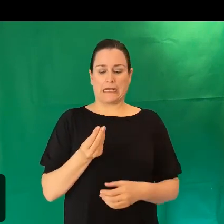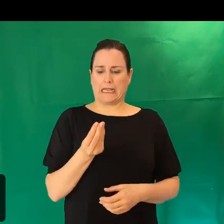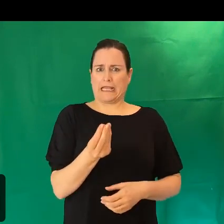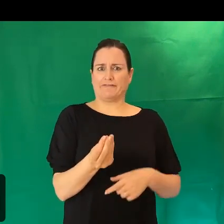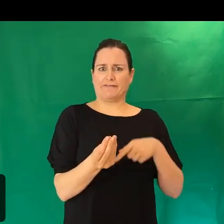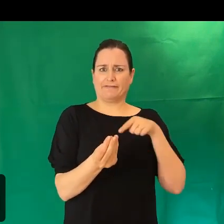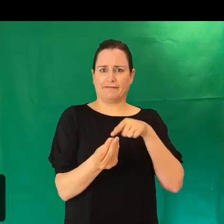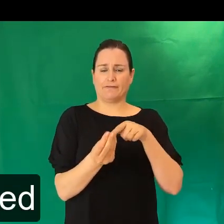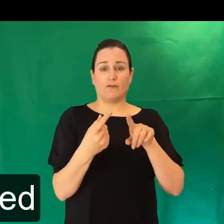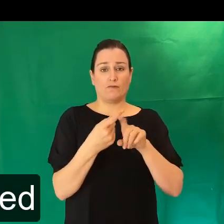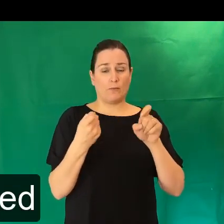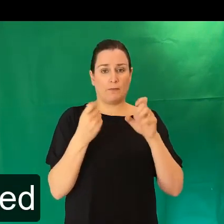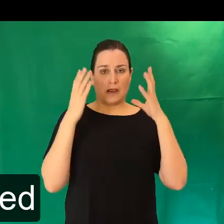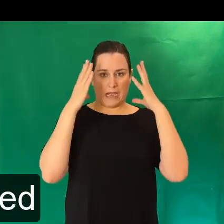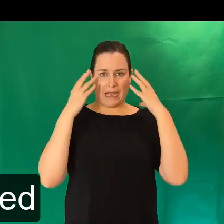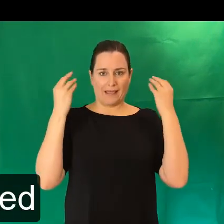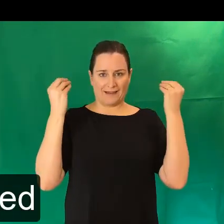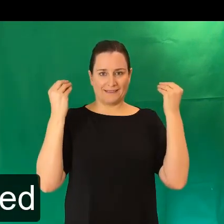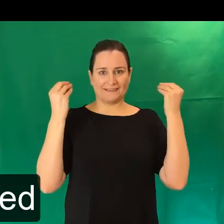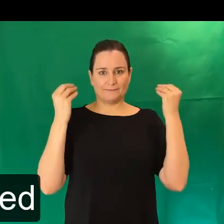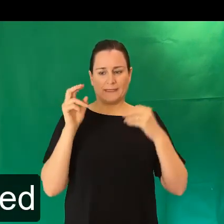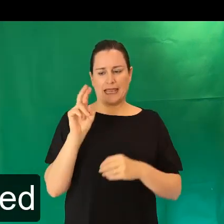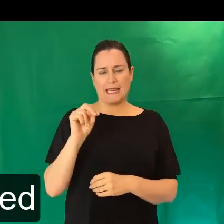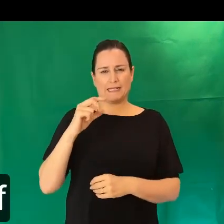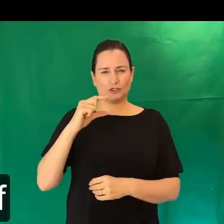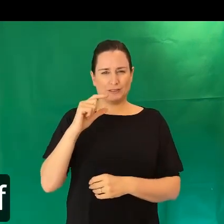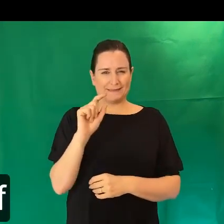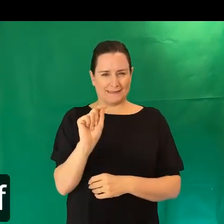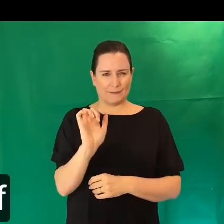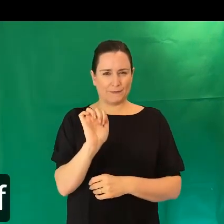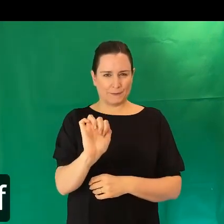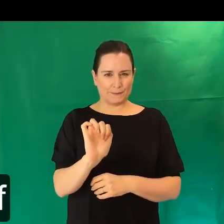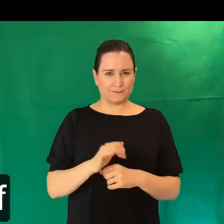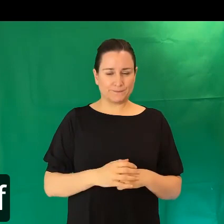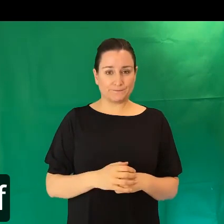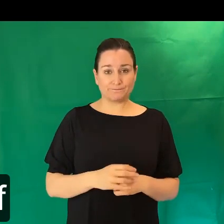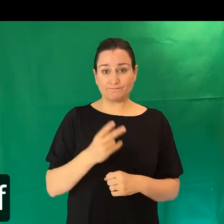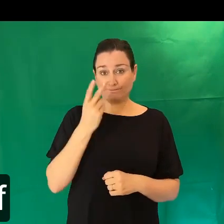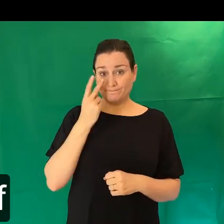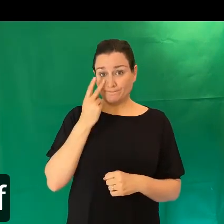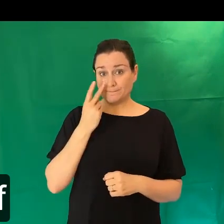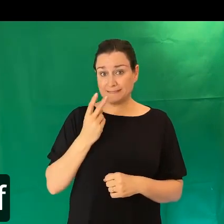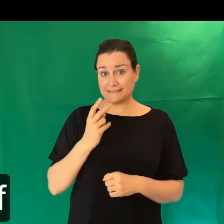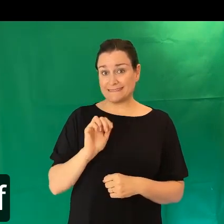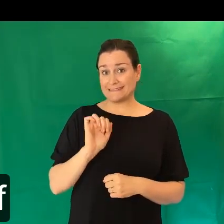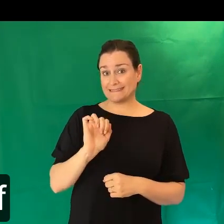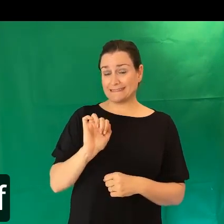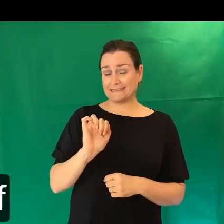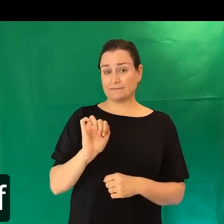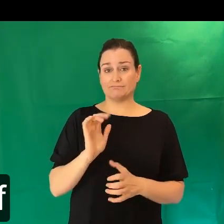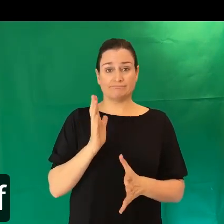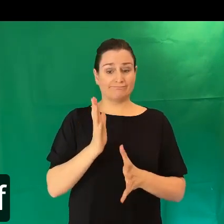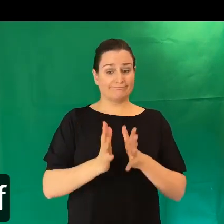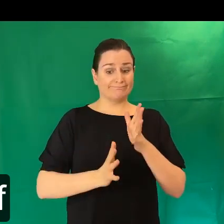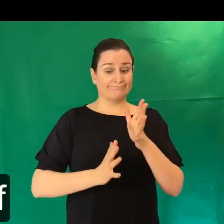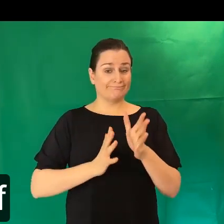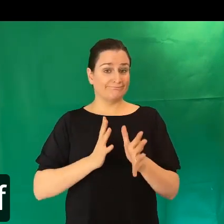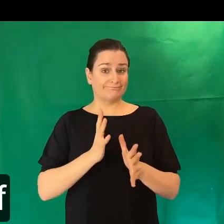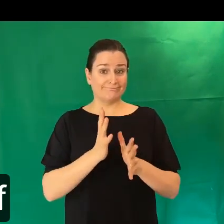give from Sign Language of the Netherlands, abbreviated NGT. And what you see